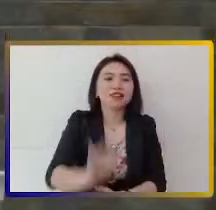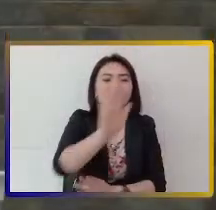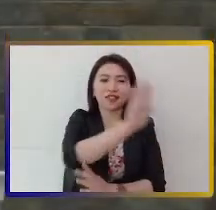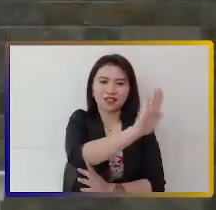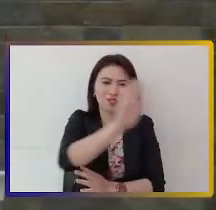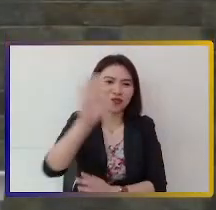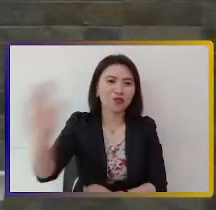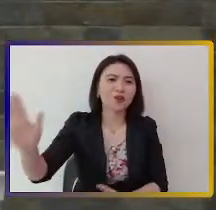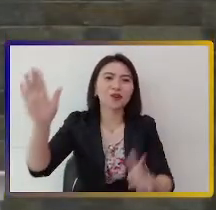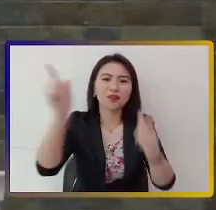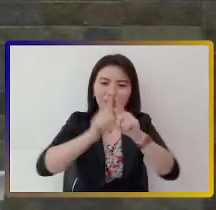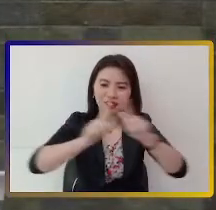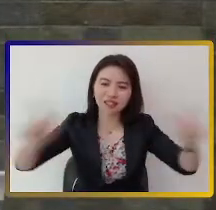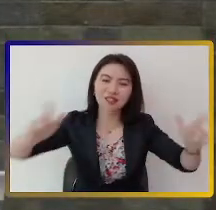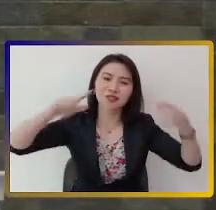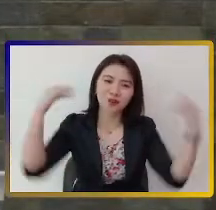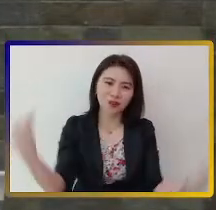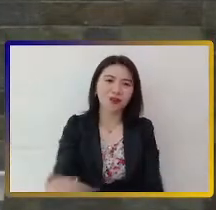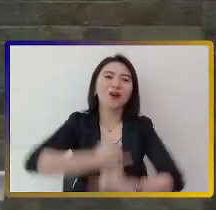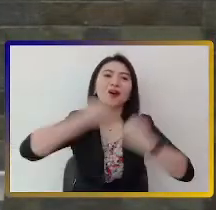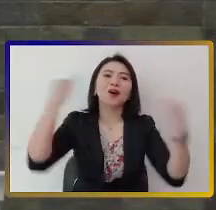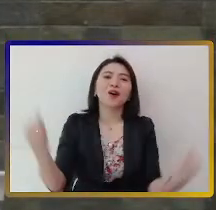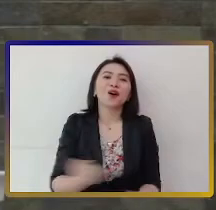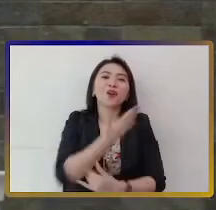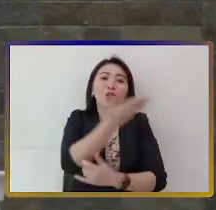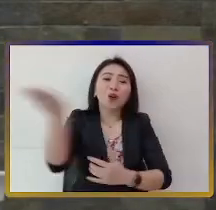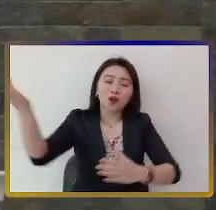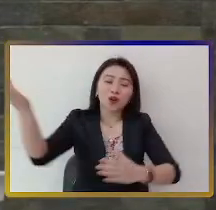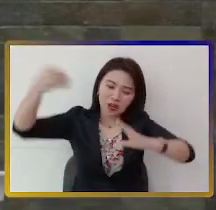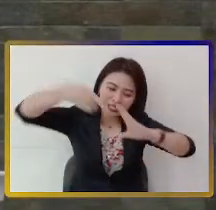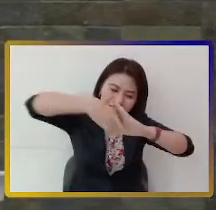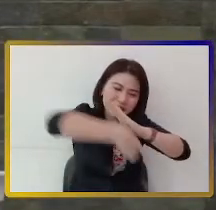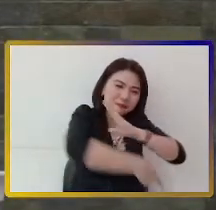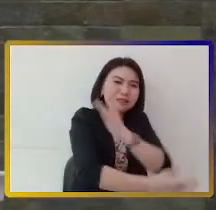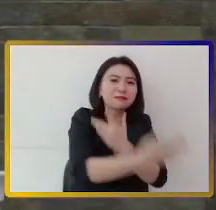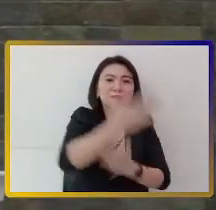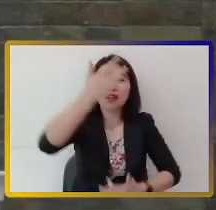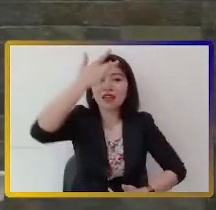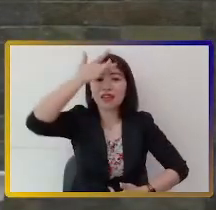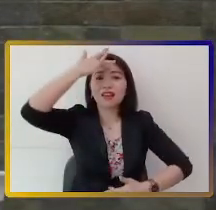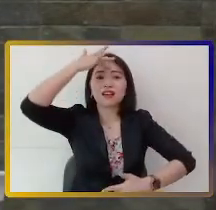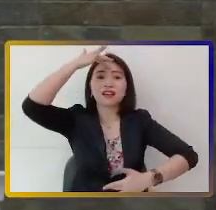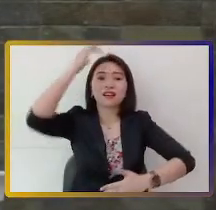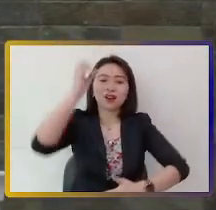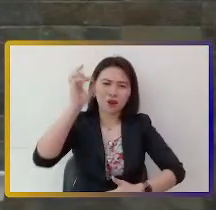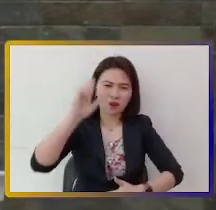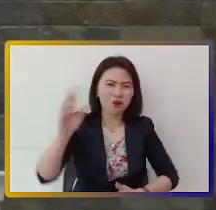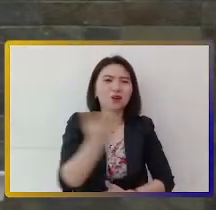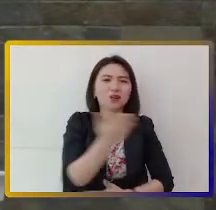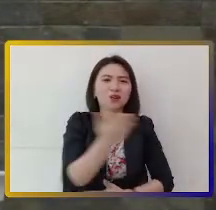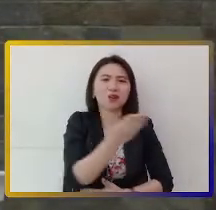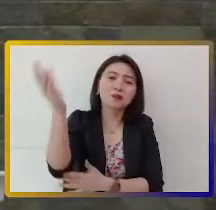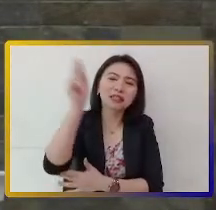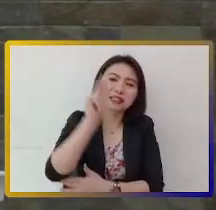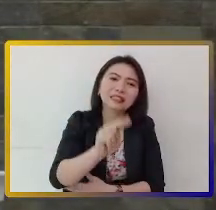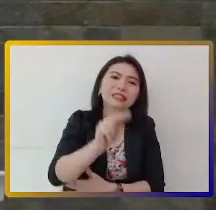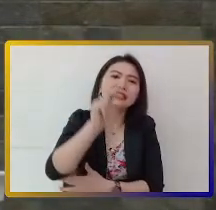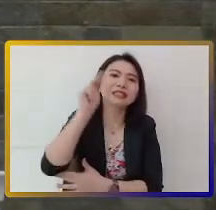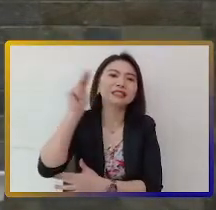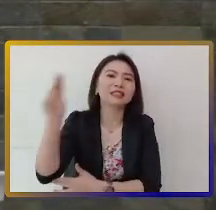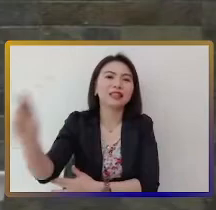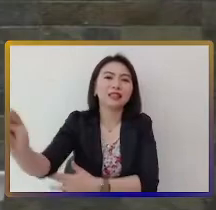If it's your greatest joy or your deepest pain, or you're